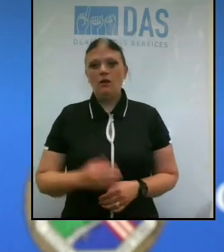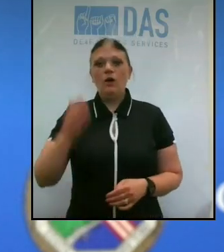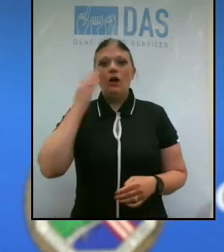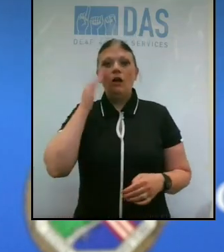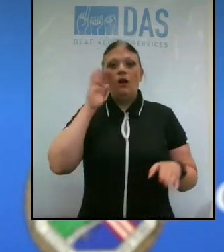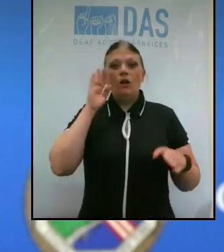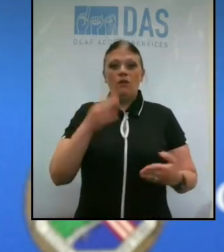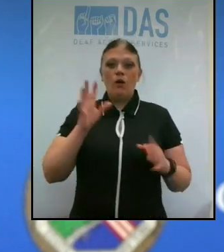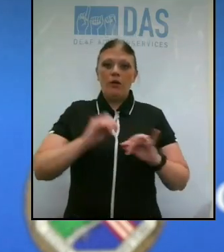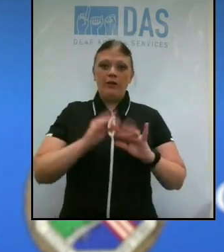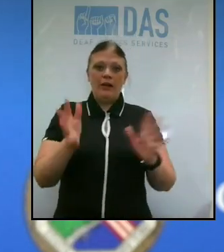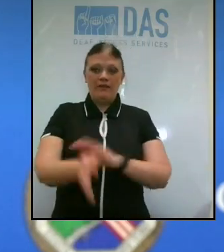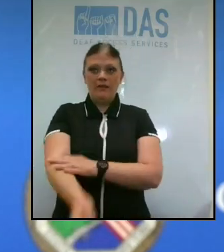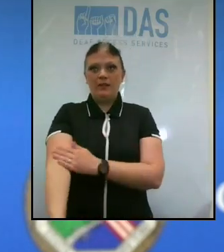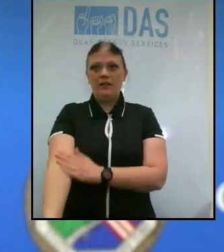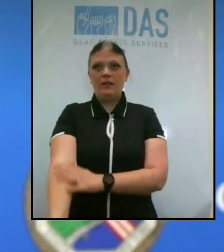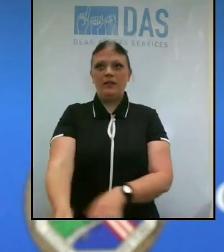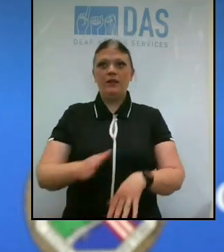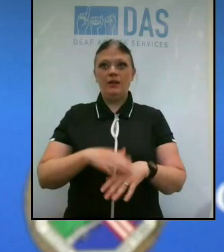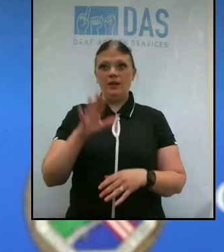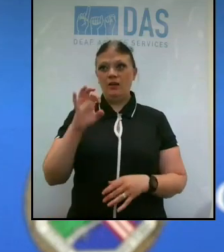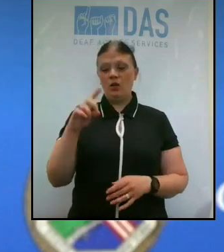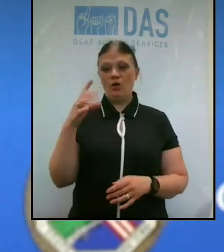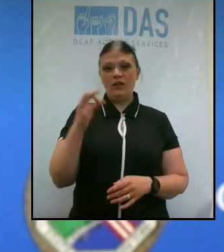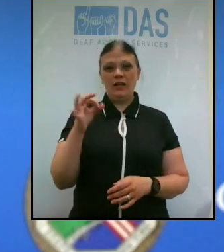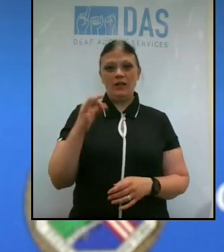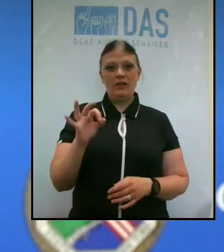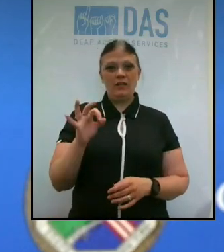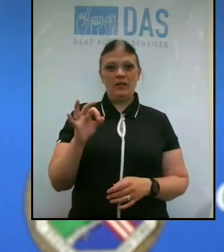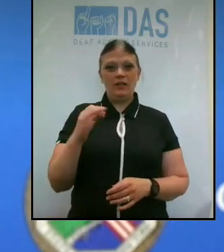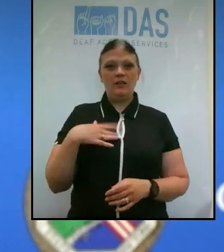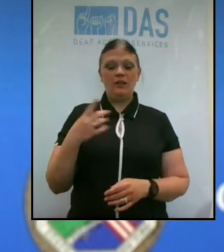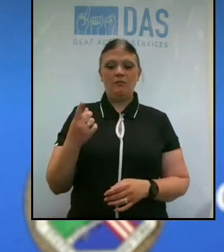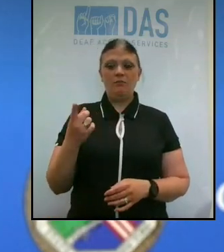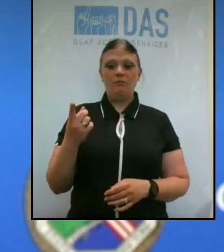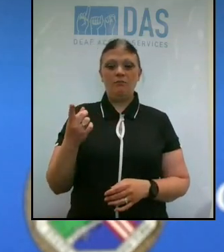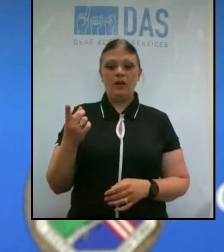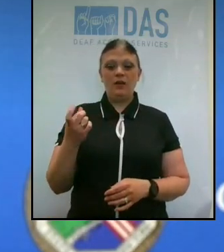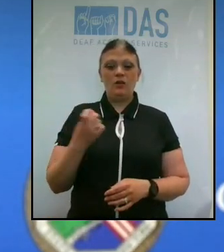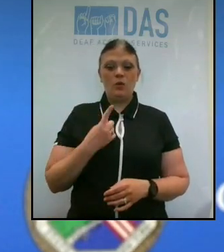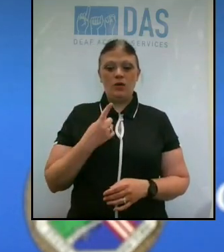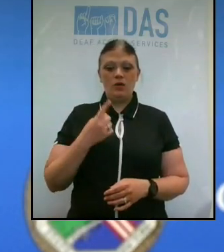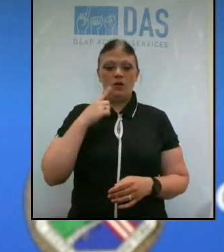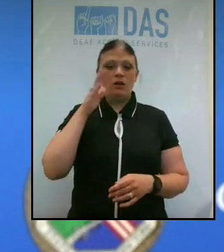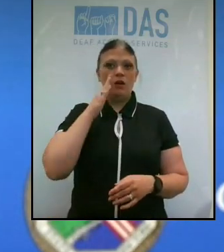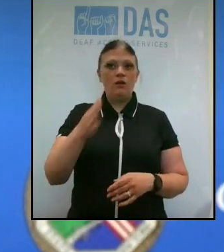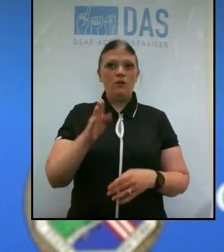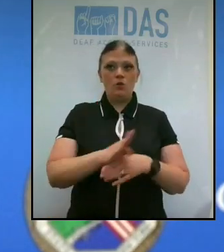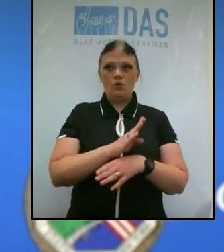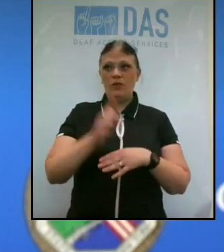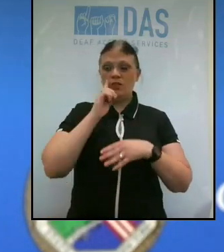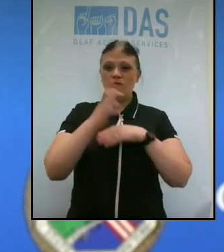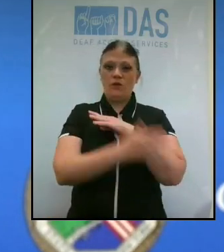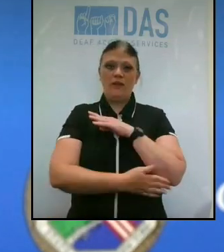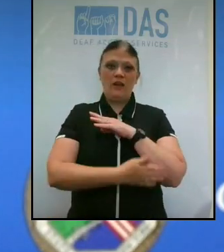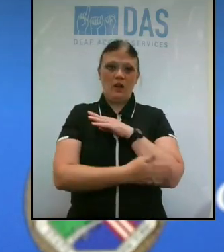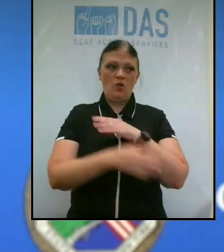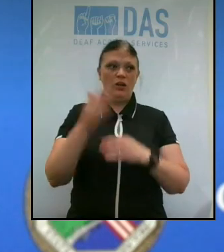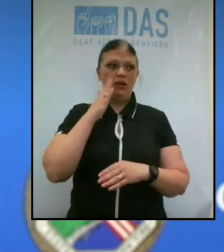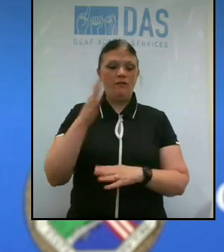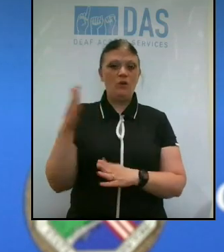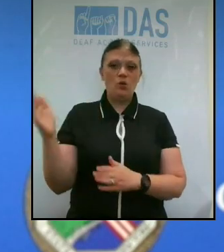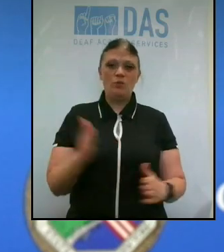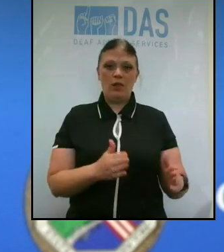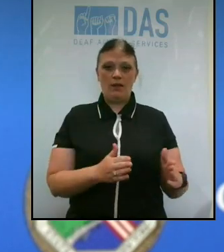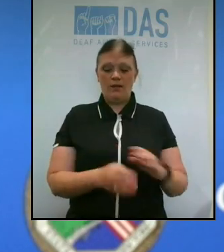COVID-19 clearly and will be for weeks to come. My question today is on future business for the county and future plans where